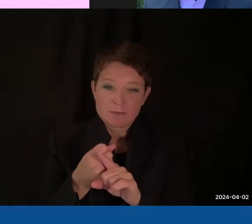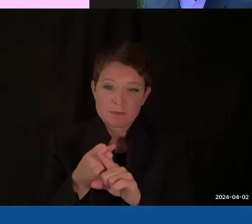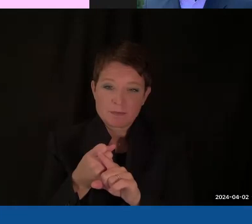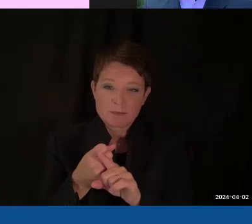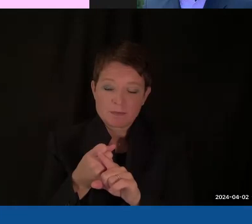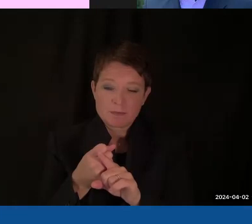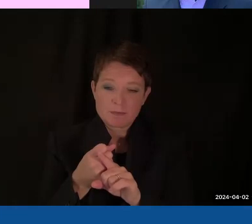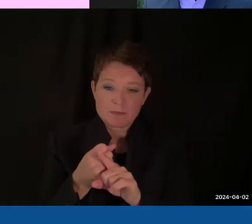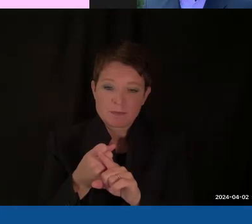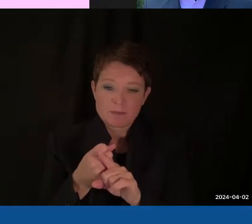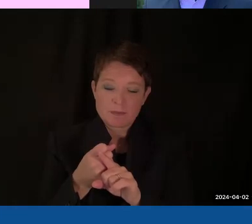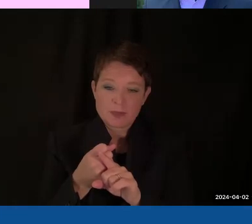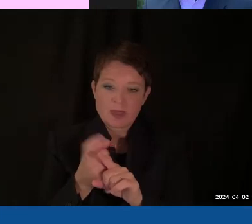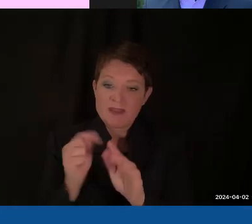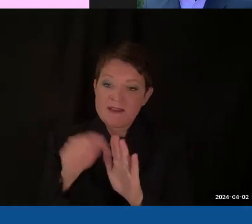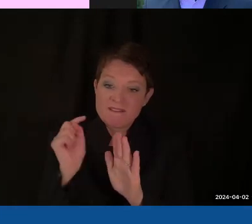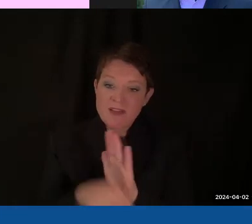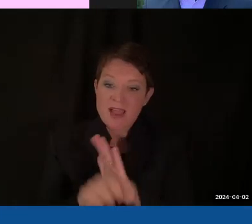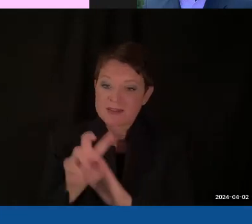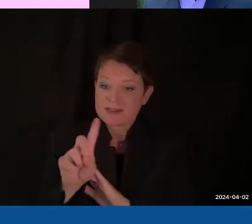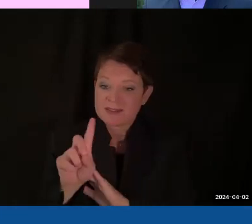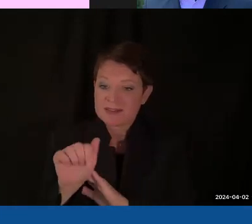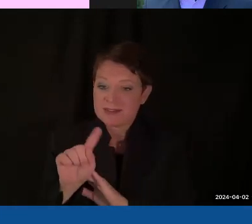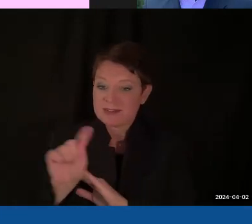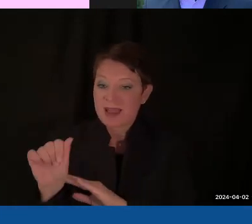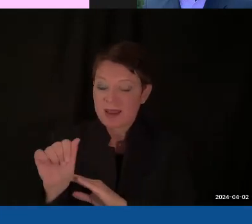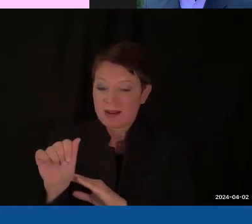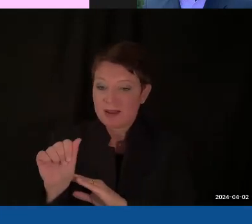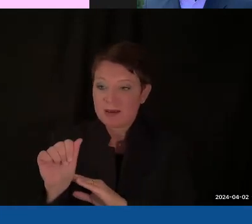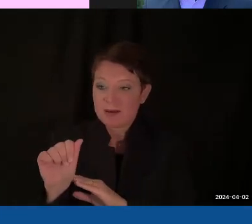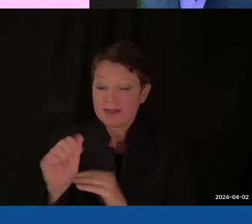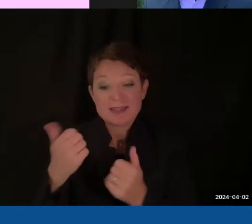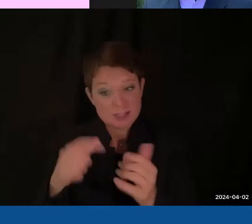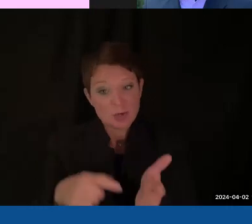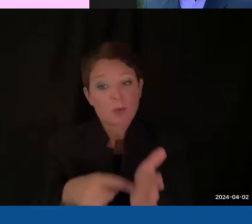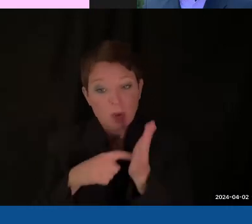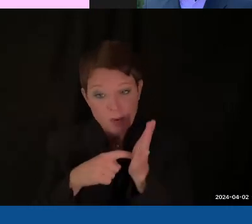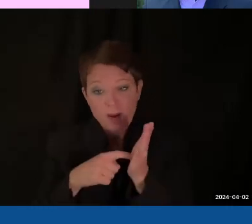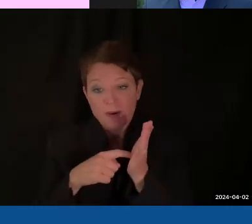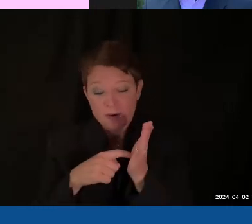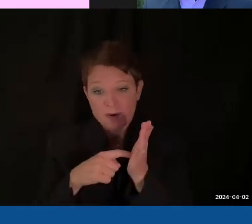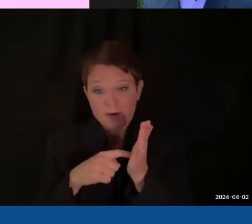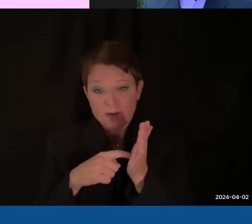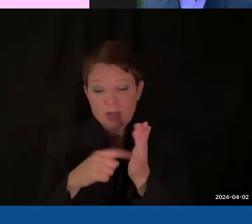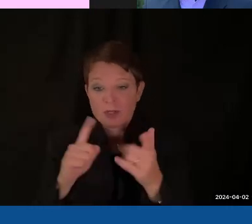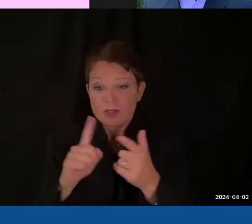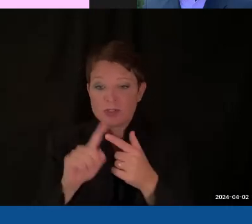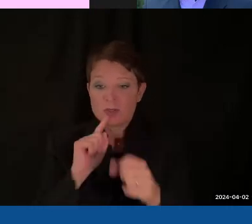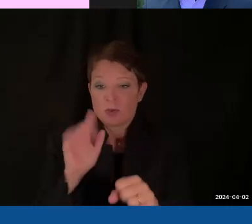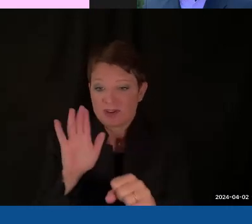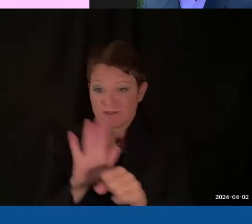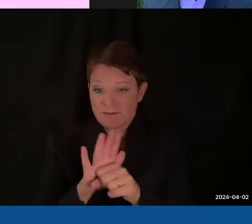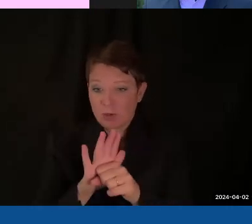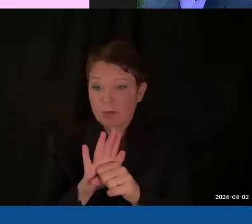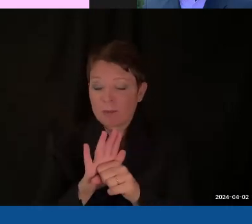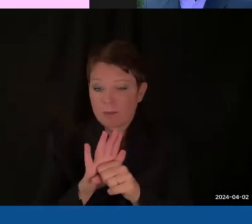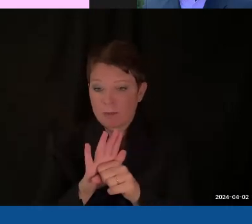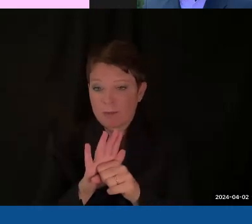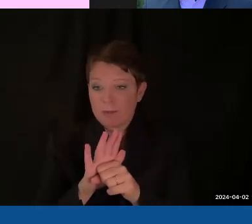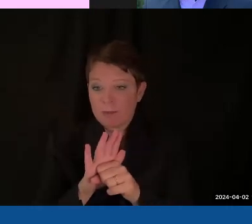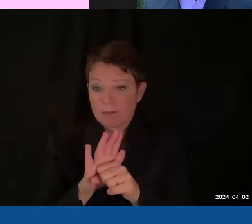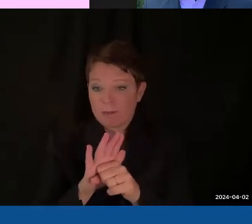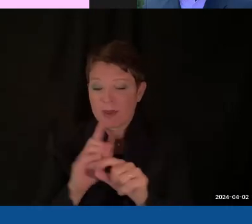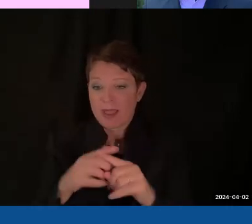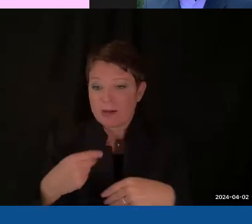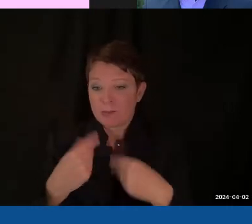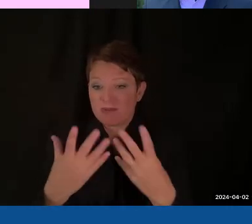a vast amount of data may still be required in order to confirm and